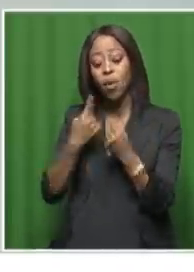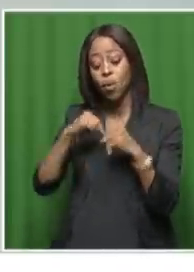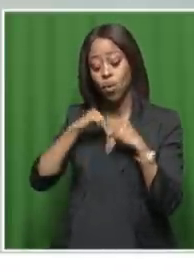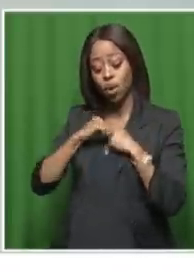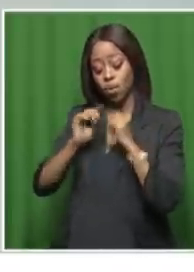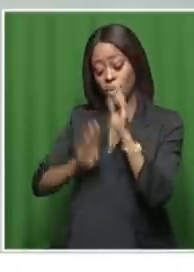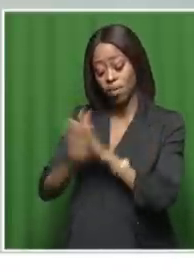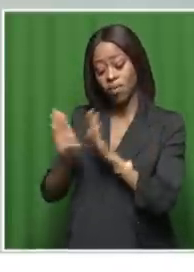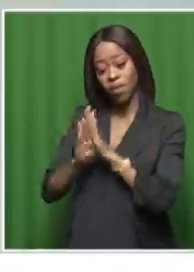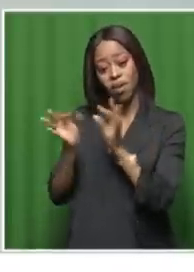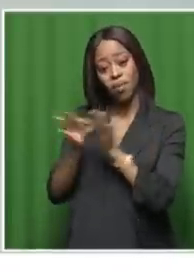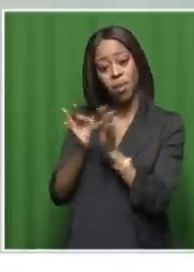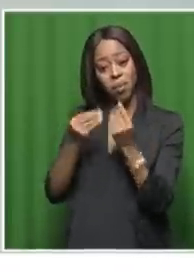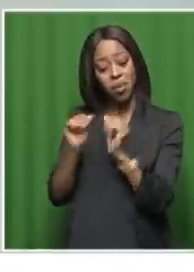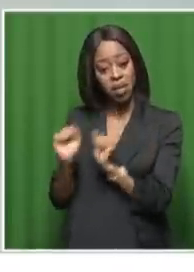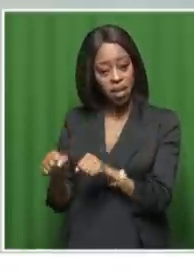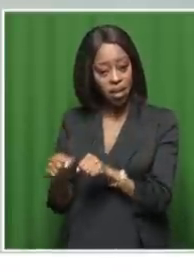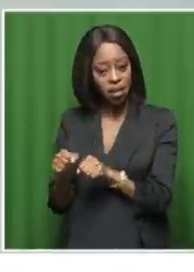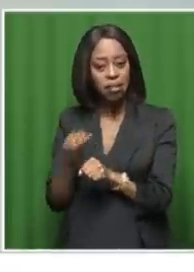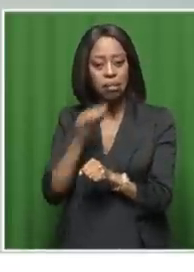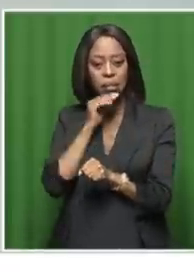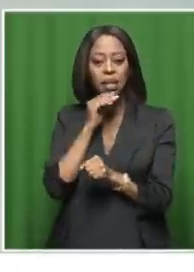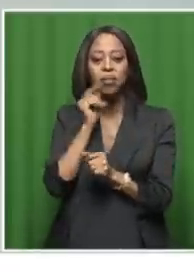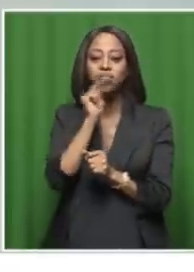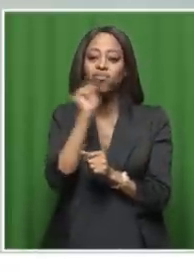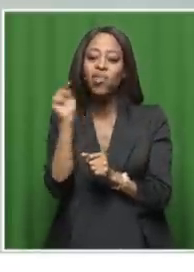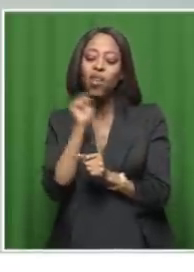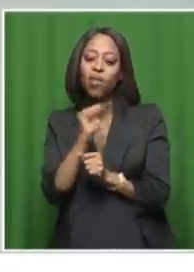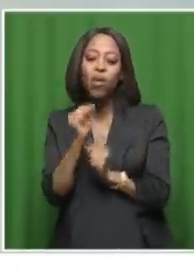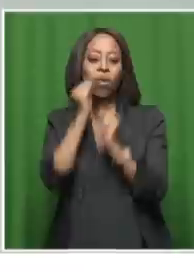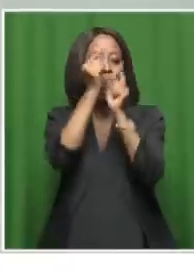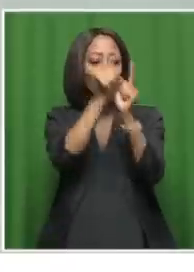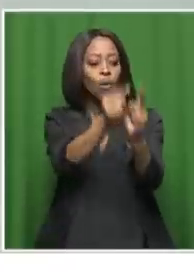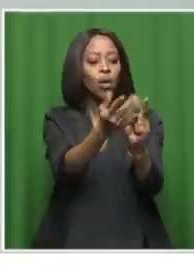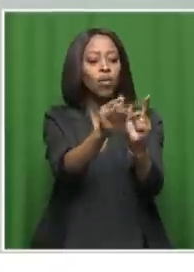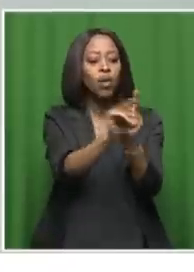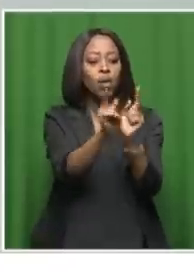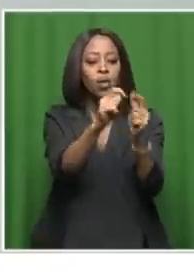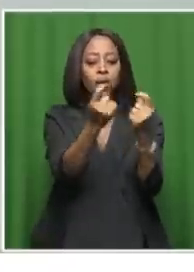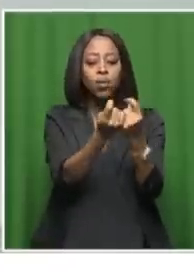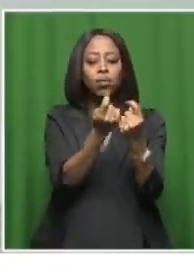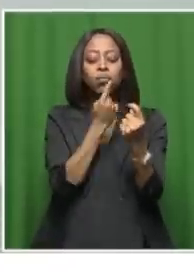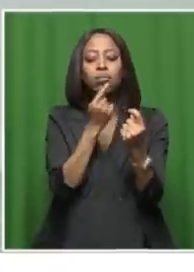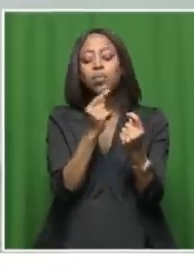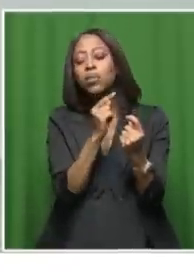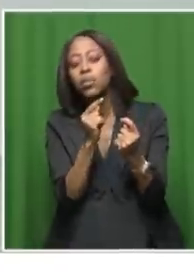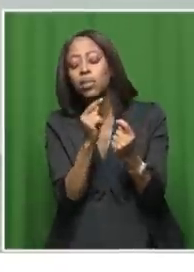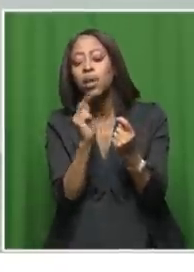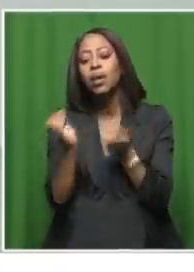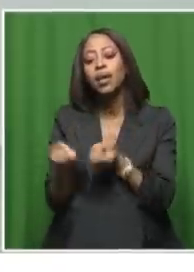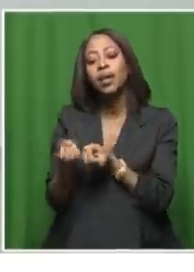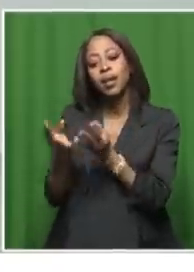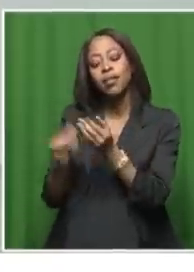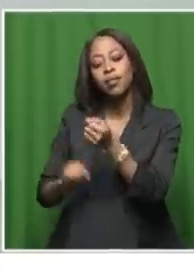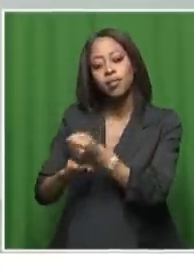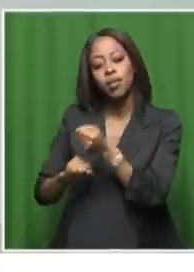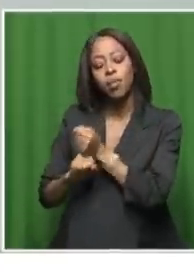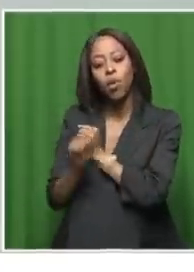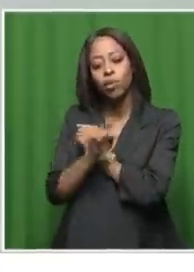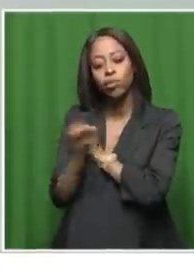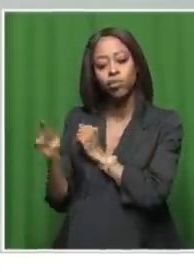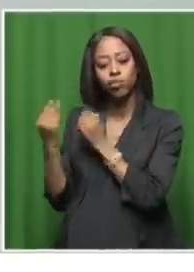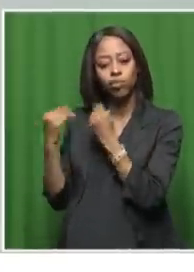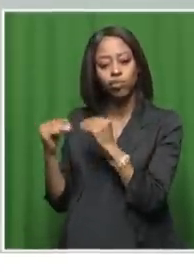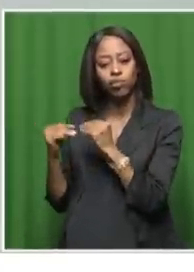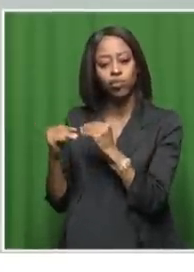develop the small businesses. So we've then given a directive to our teams to say, go and find them, provide their business development support that makes them